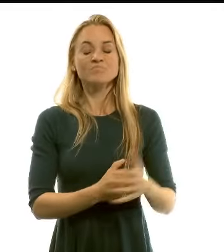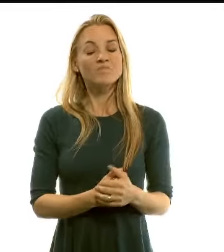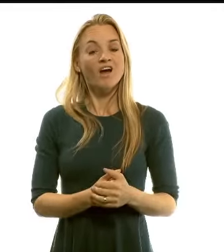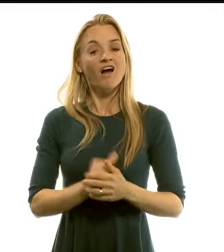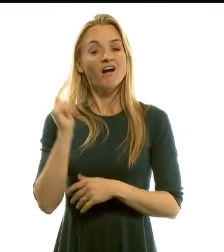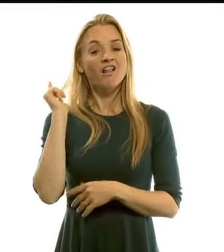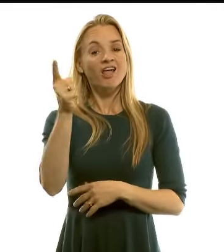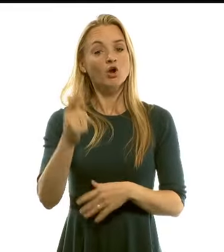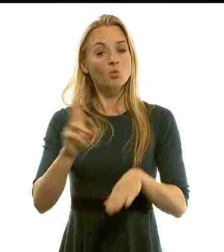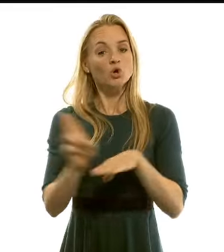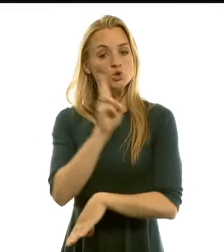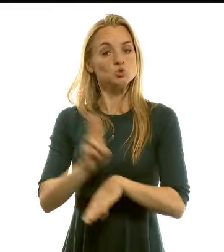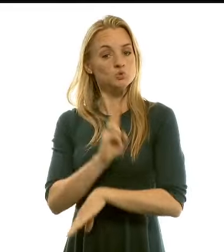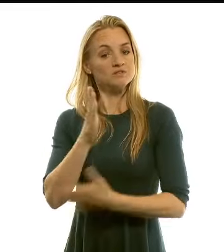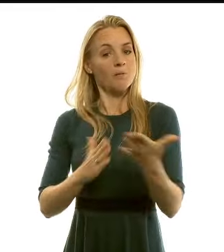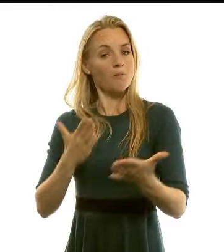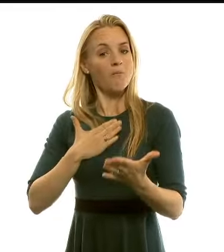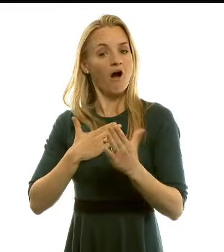of the product.